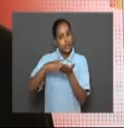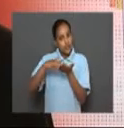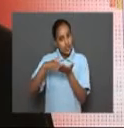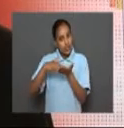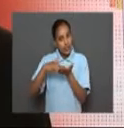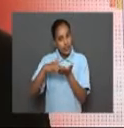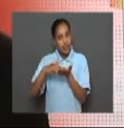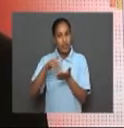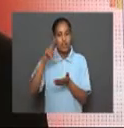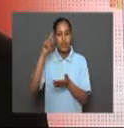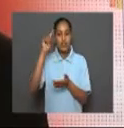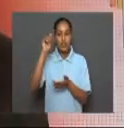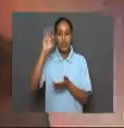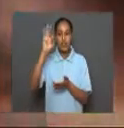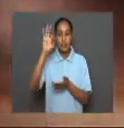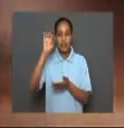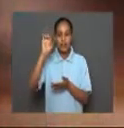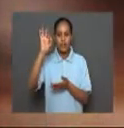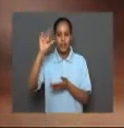studying Teflon.